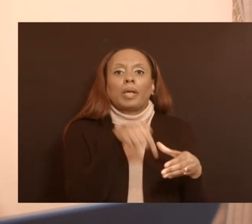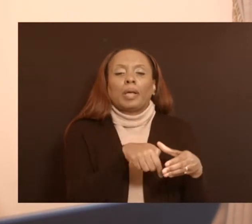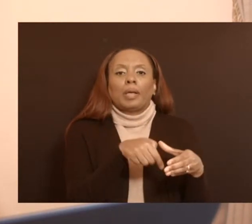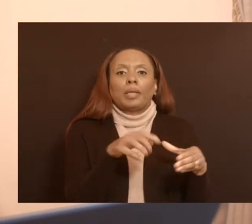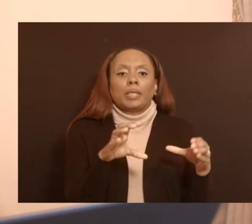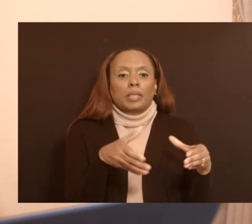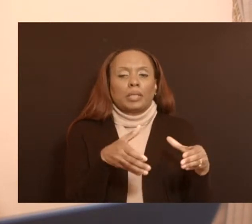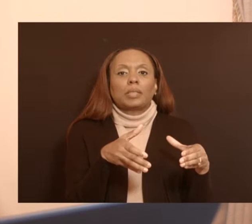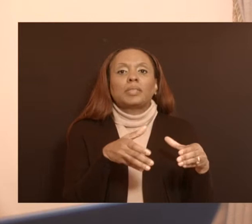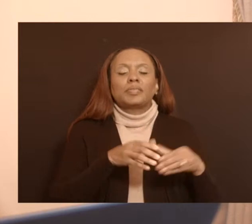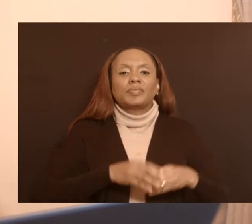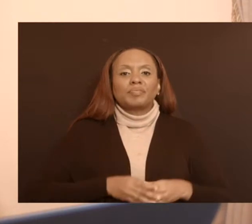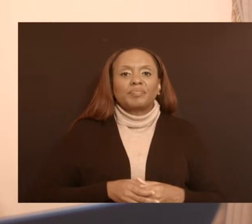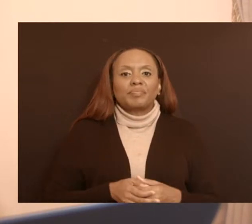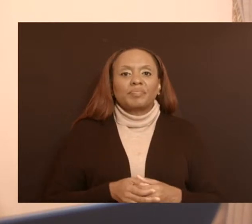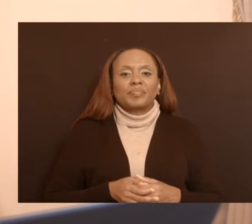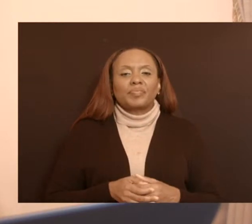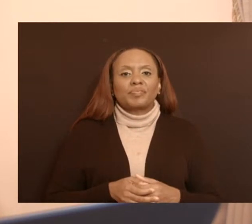monitoring